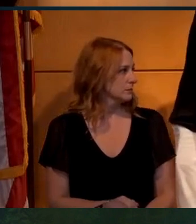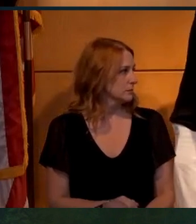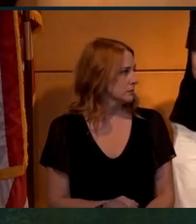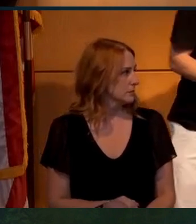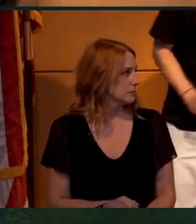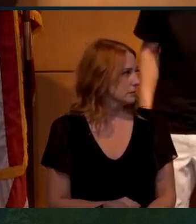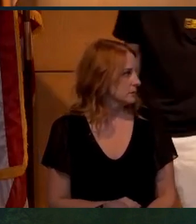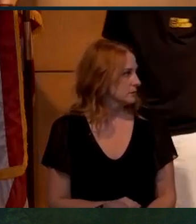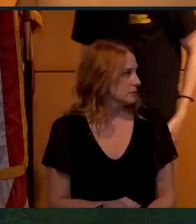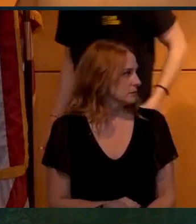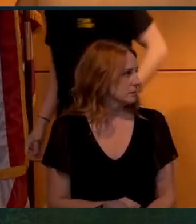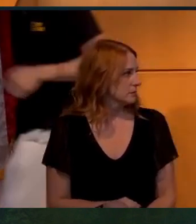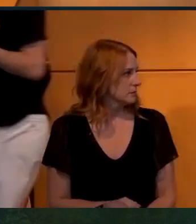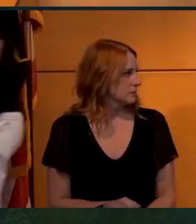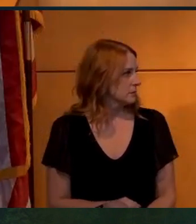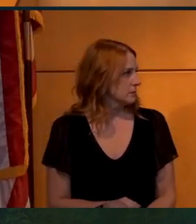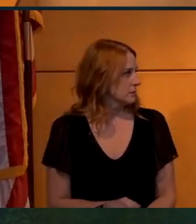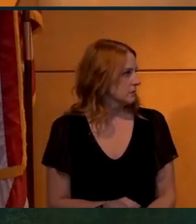Great, thanks.